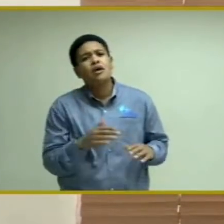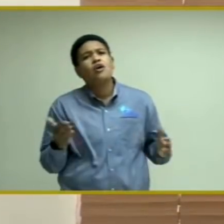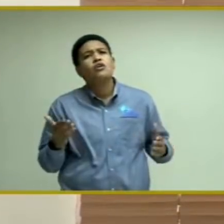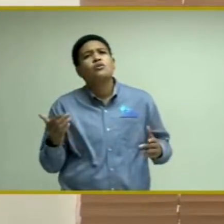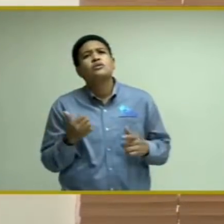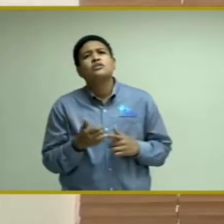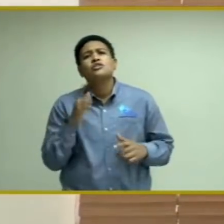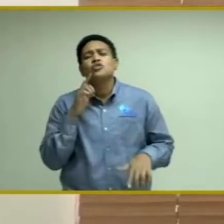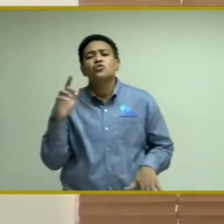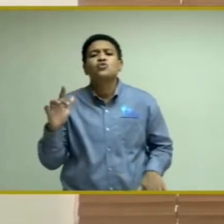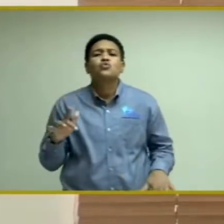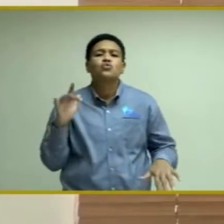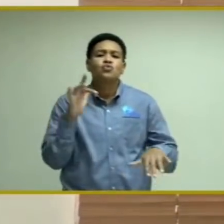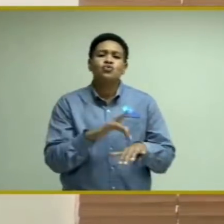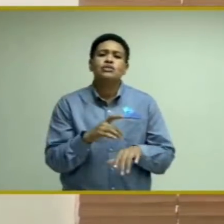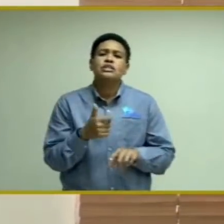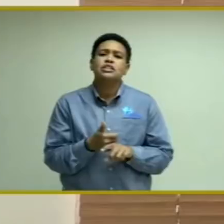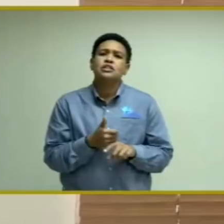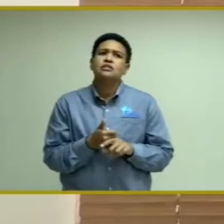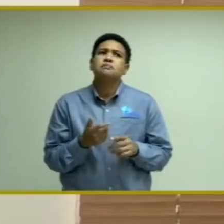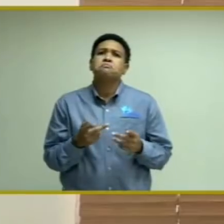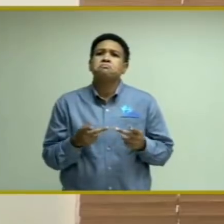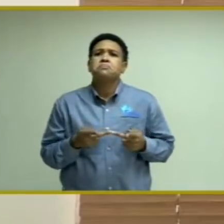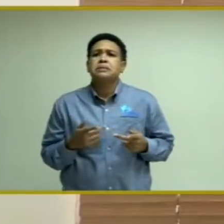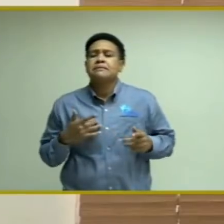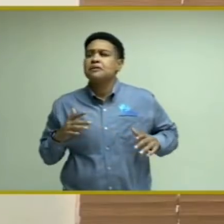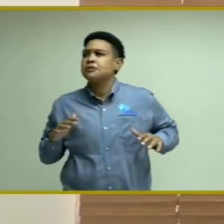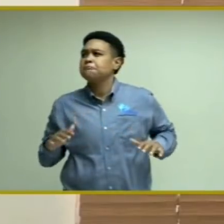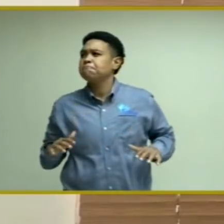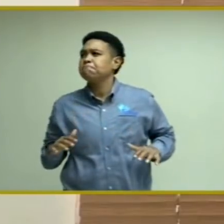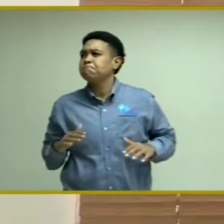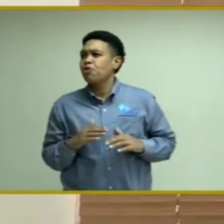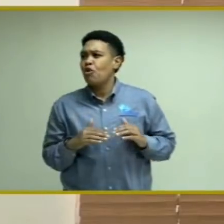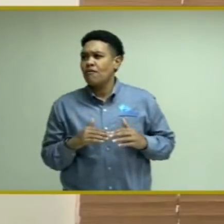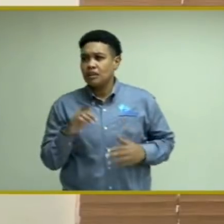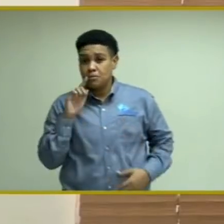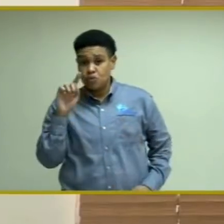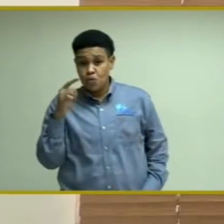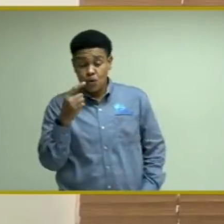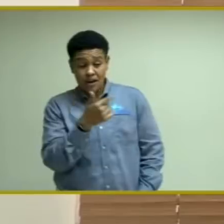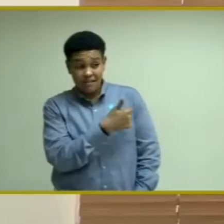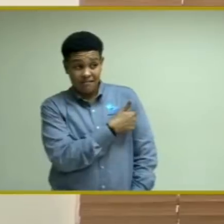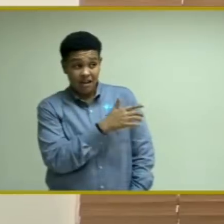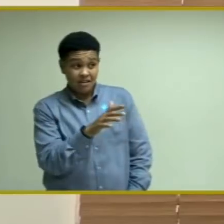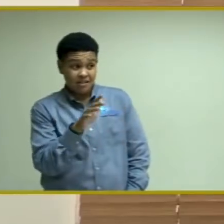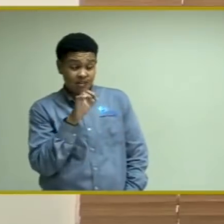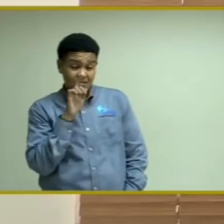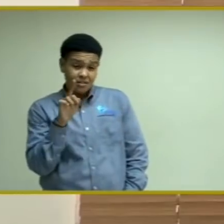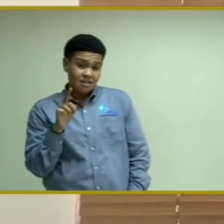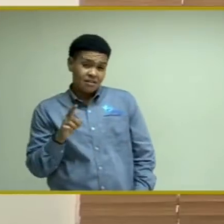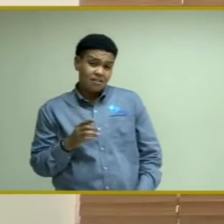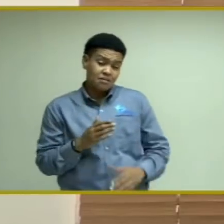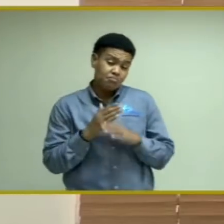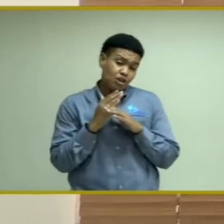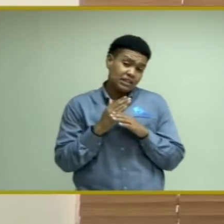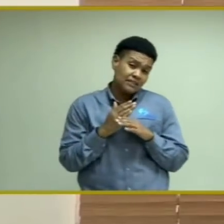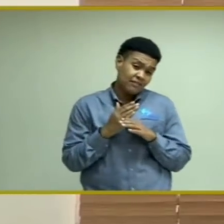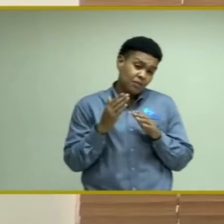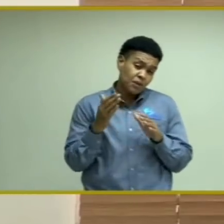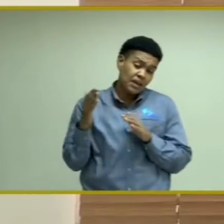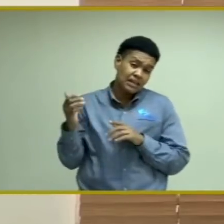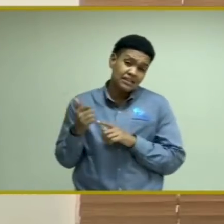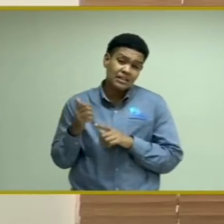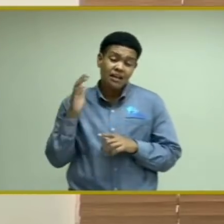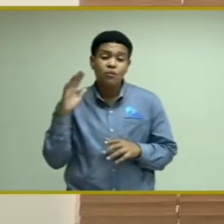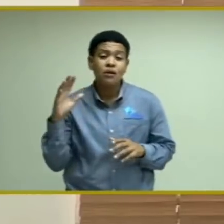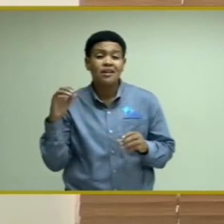to reach a point where we're comfortable if it's only vaccinations. So the preventative measures are going